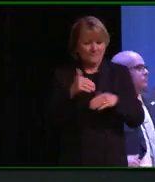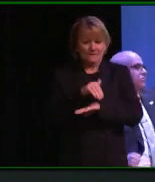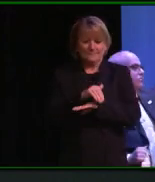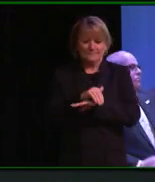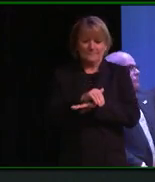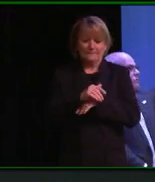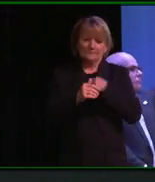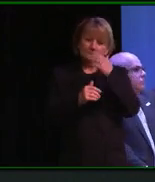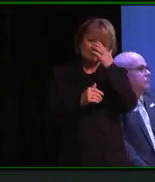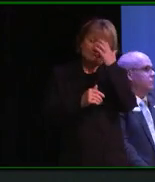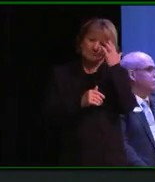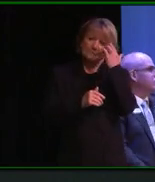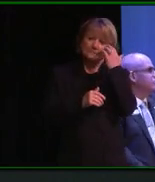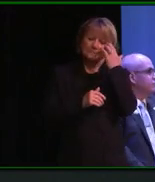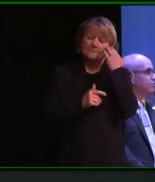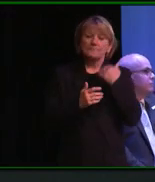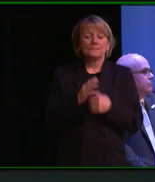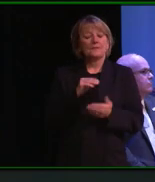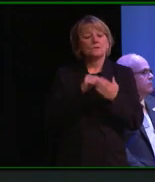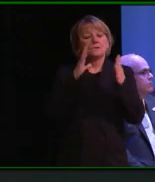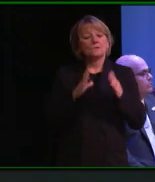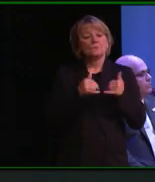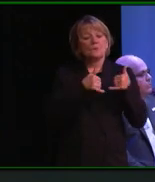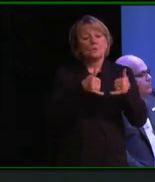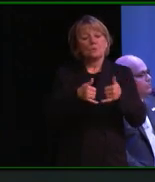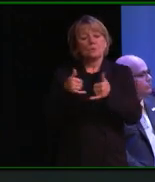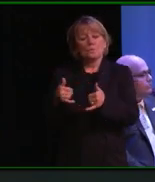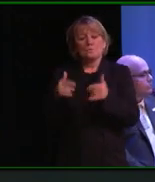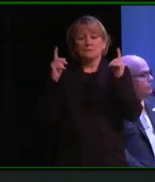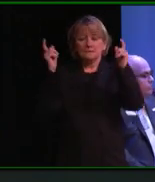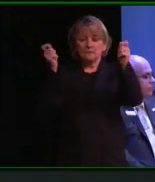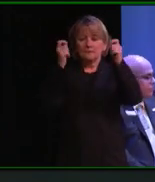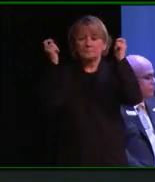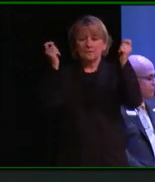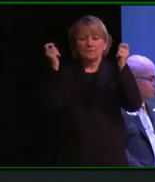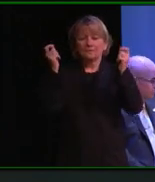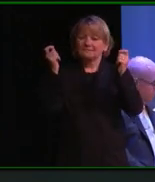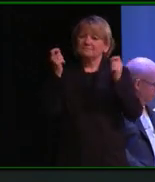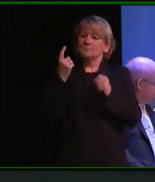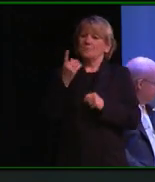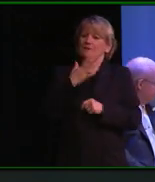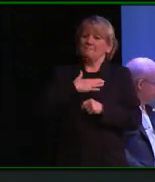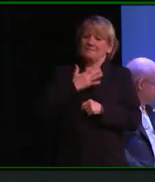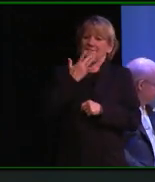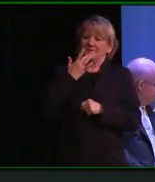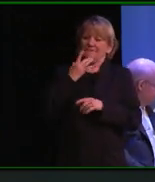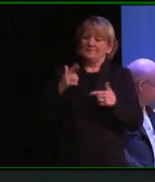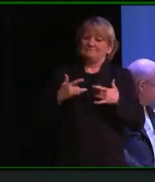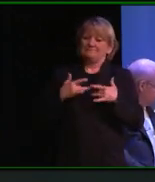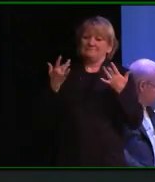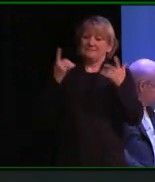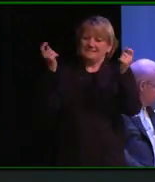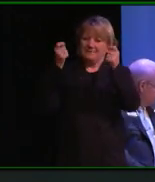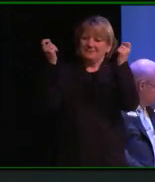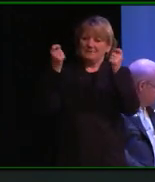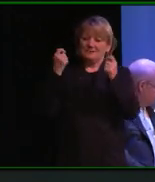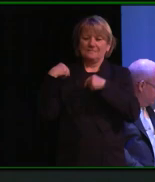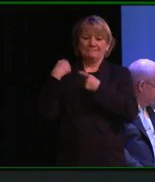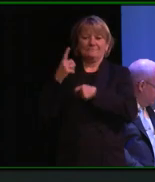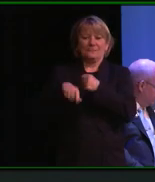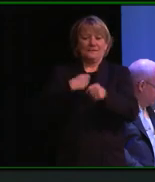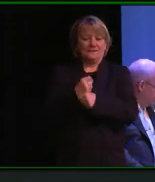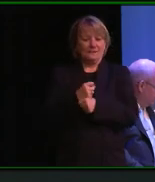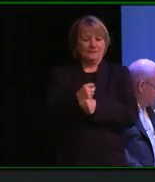evening. Our student award celebration is one of my favorite celebrations of the year. We